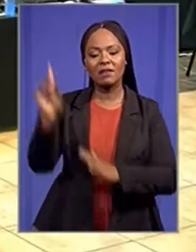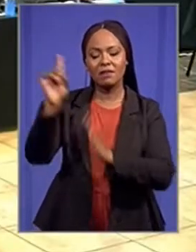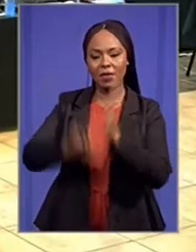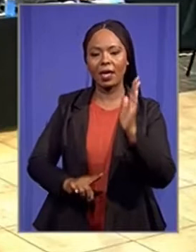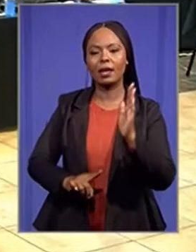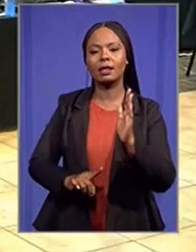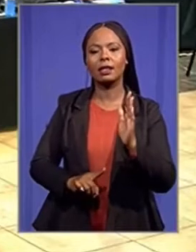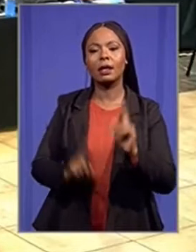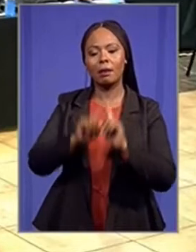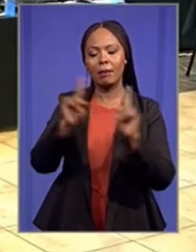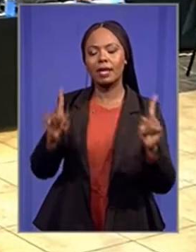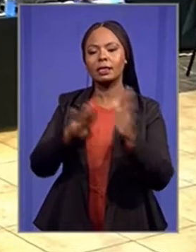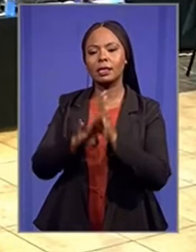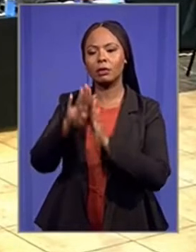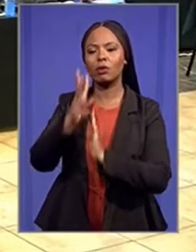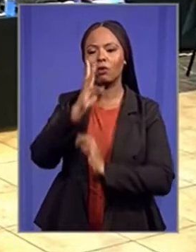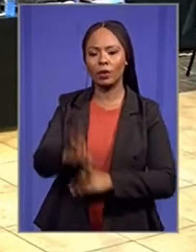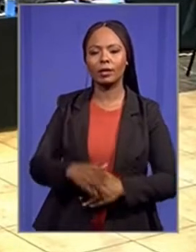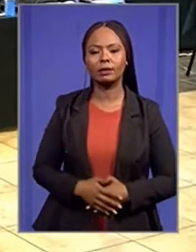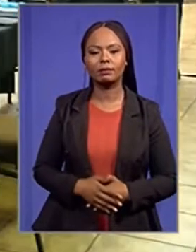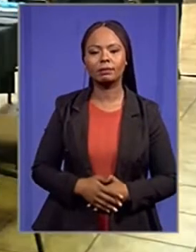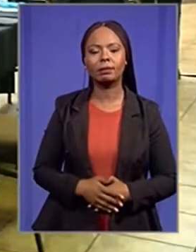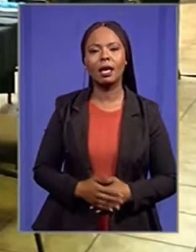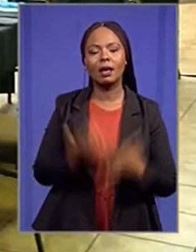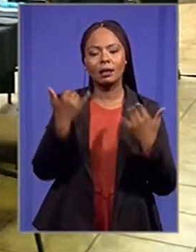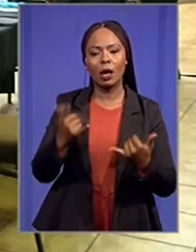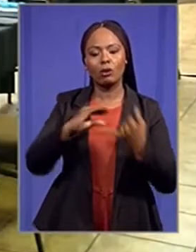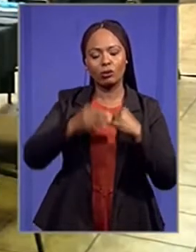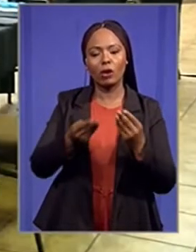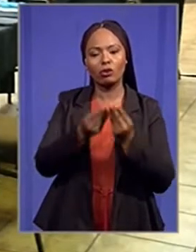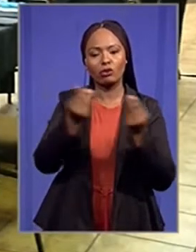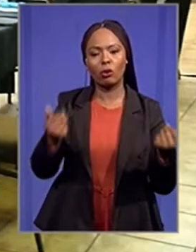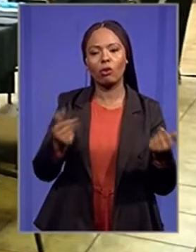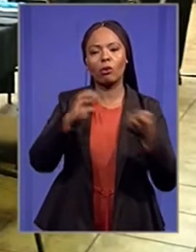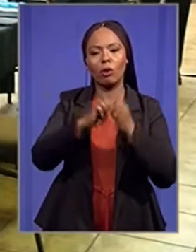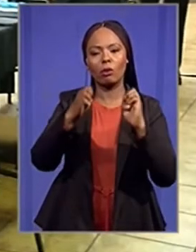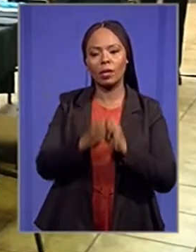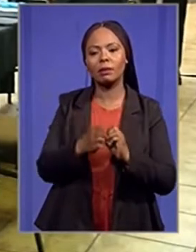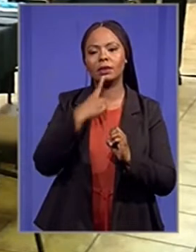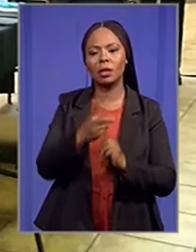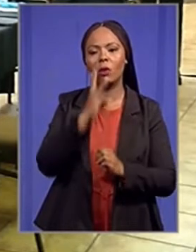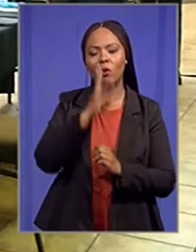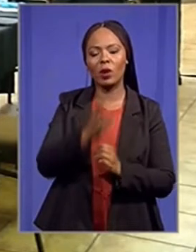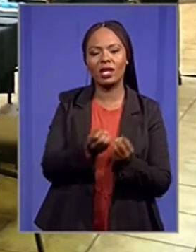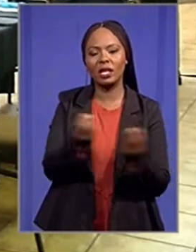Mabuza o ikanne go rarolla mathata a tšhalelong thago ya go abela magoši difatanaga.